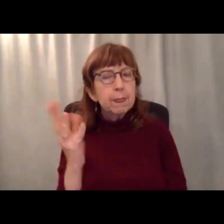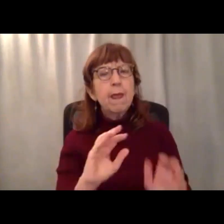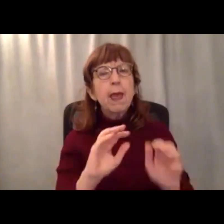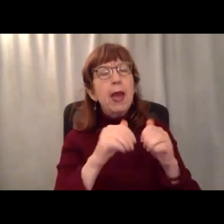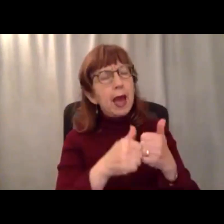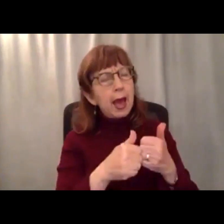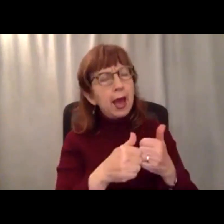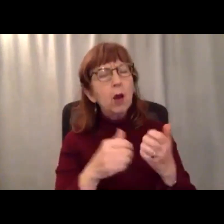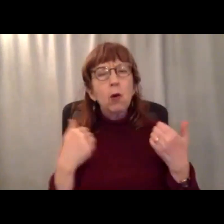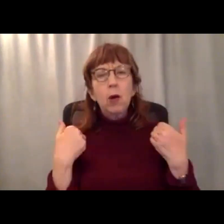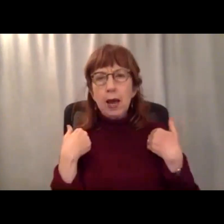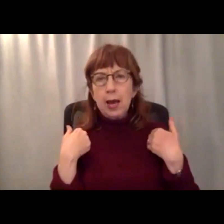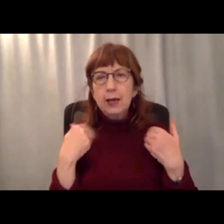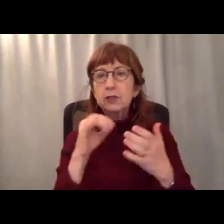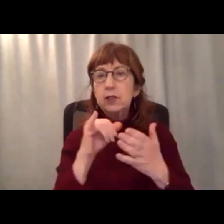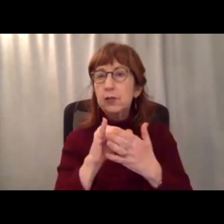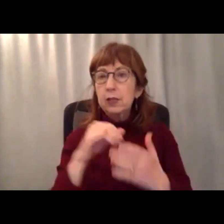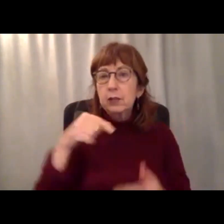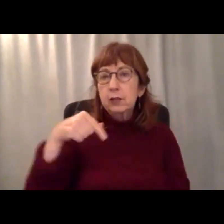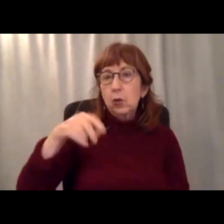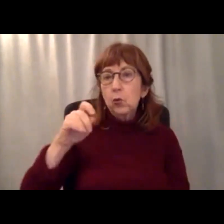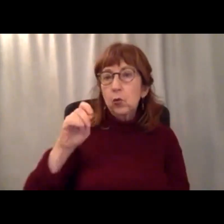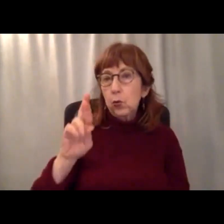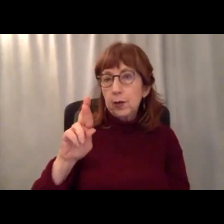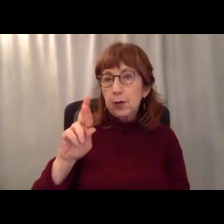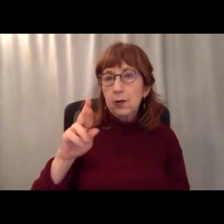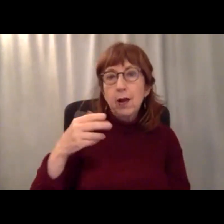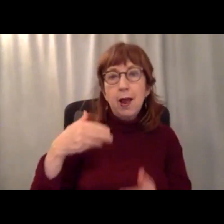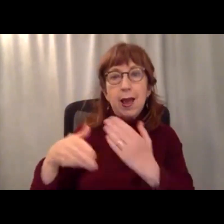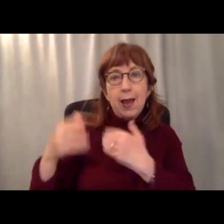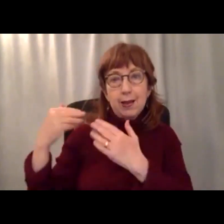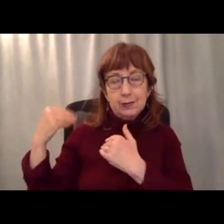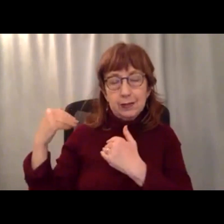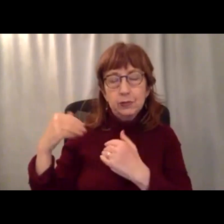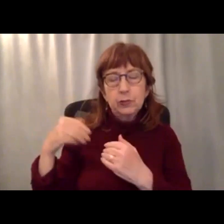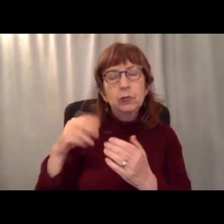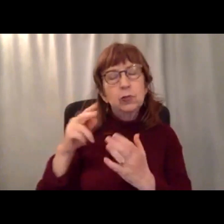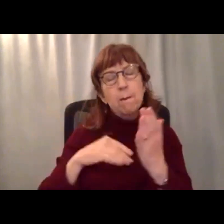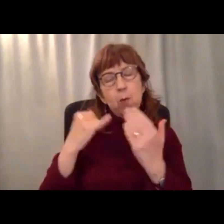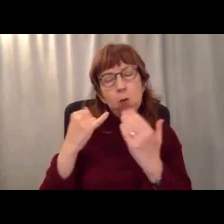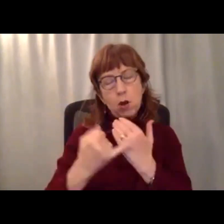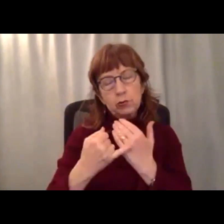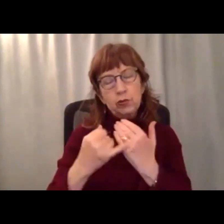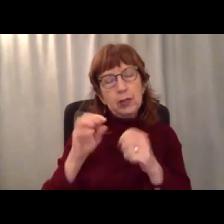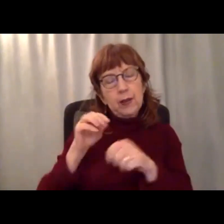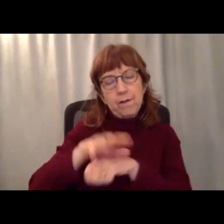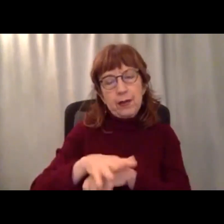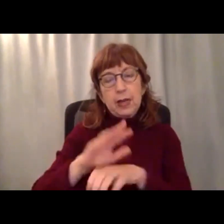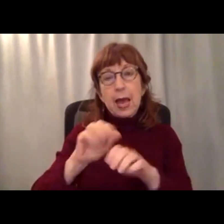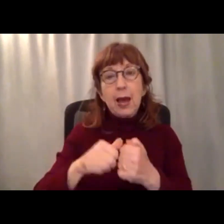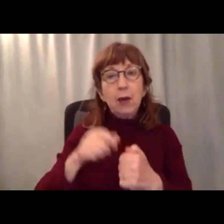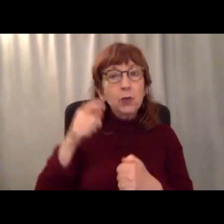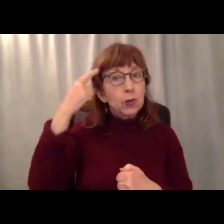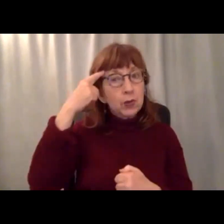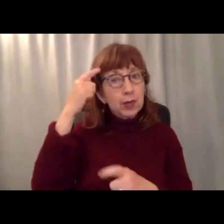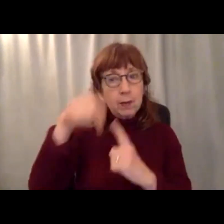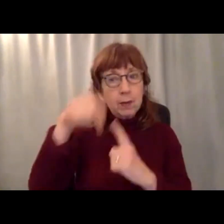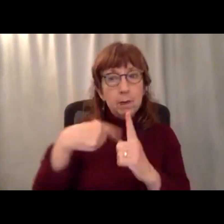has the Queer Ancestors Project affected how you think of yourself as a future